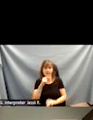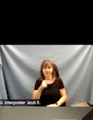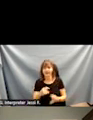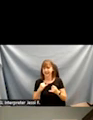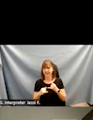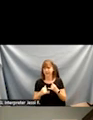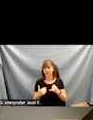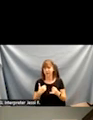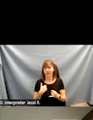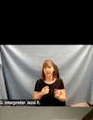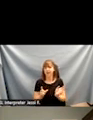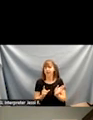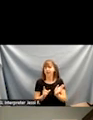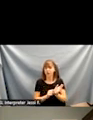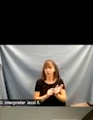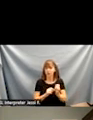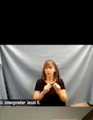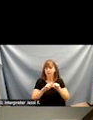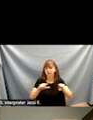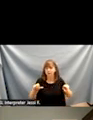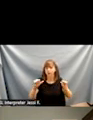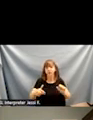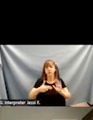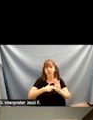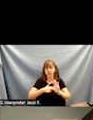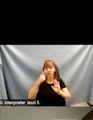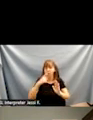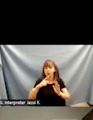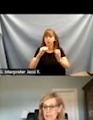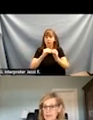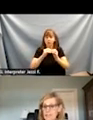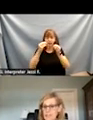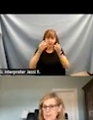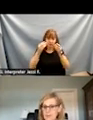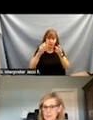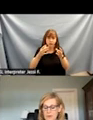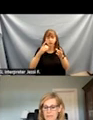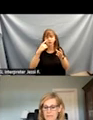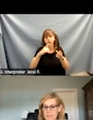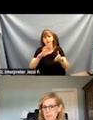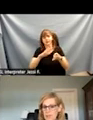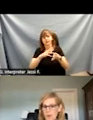a newsletter that you can also sign up for that will give you access to our schedule of